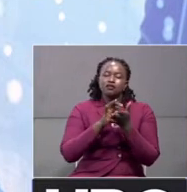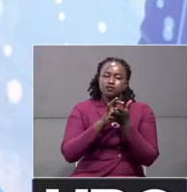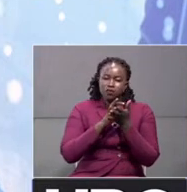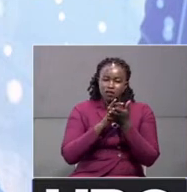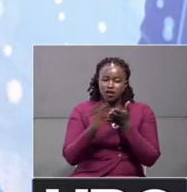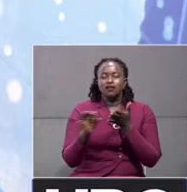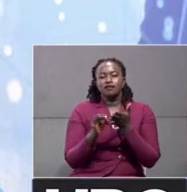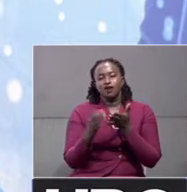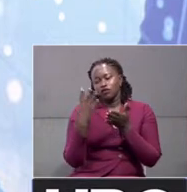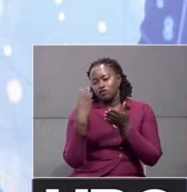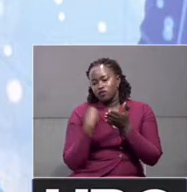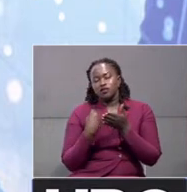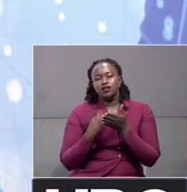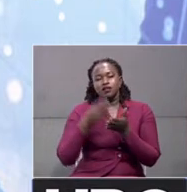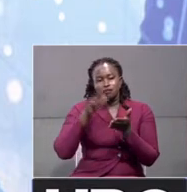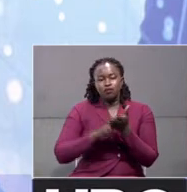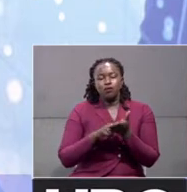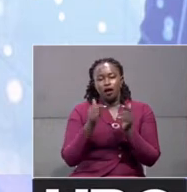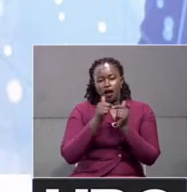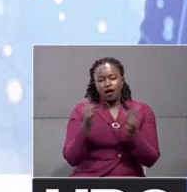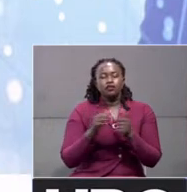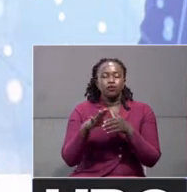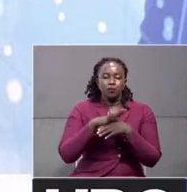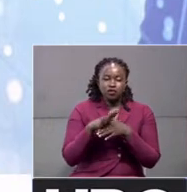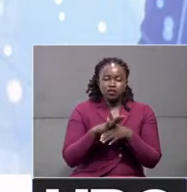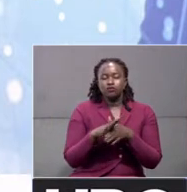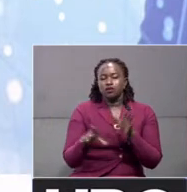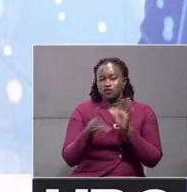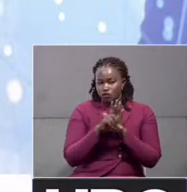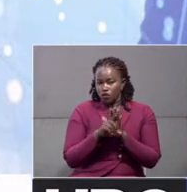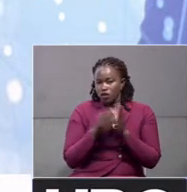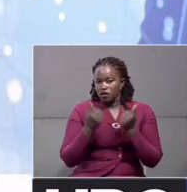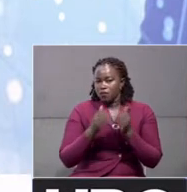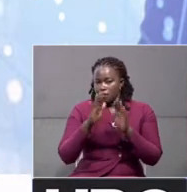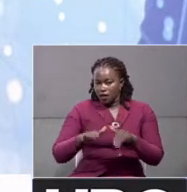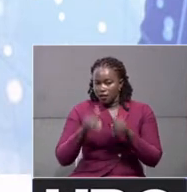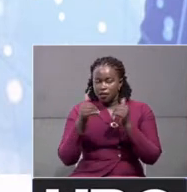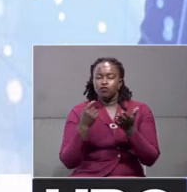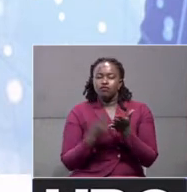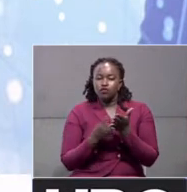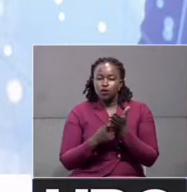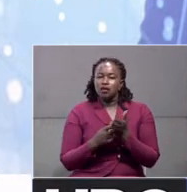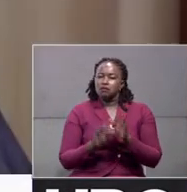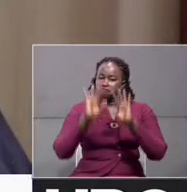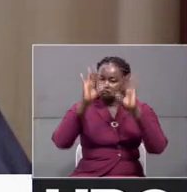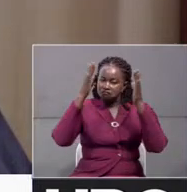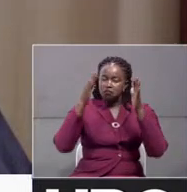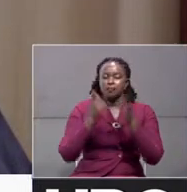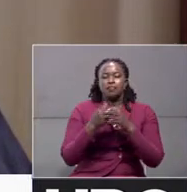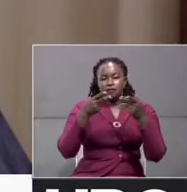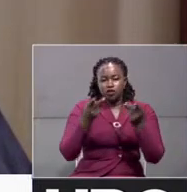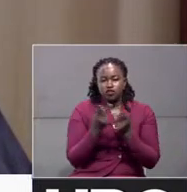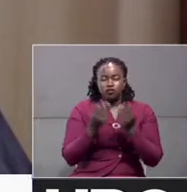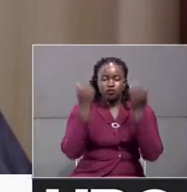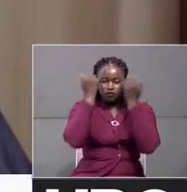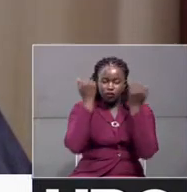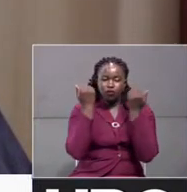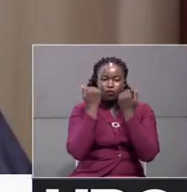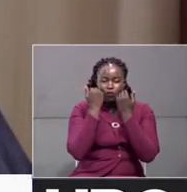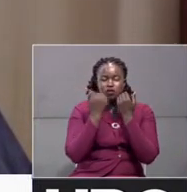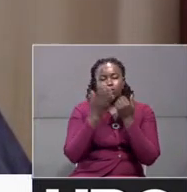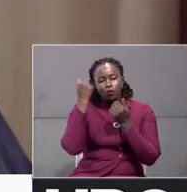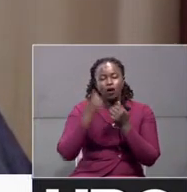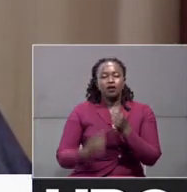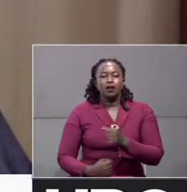nullifying the recently passed Anti-Homosexuality Act. The Parliament of Uganda has lauded the position of the court upon